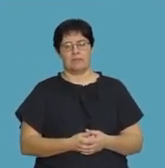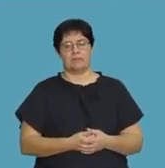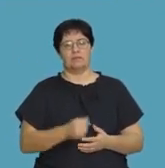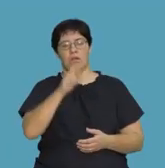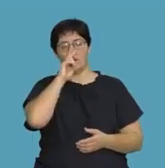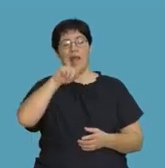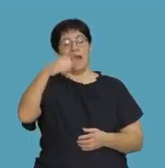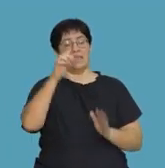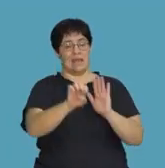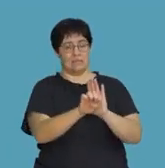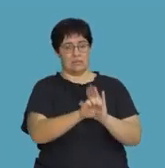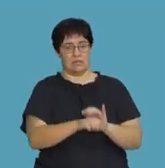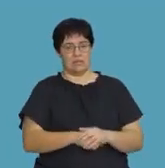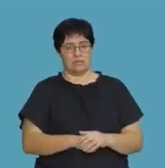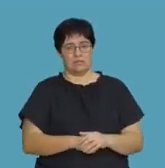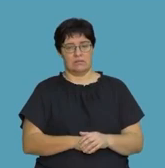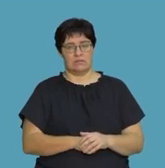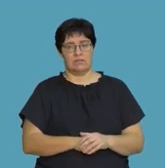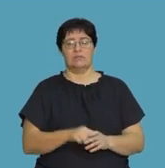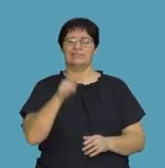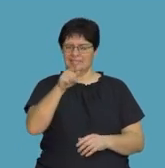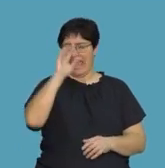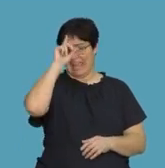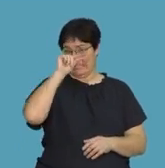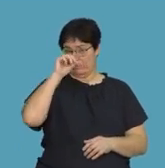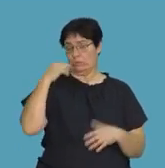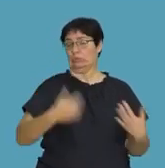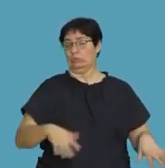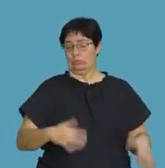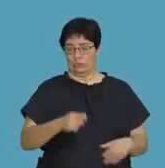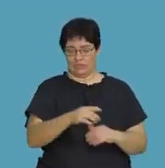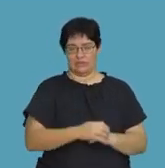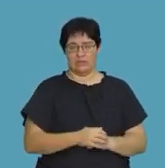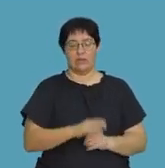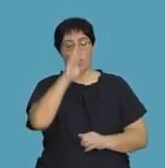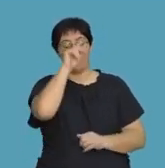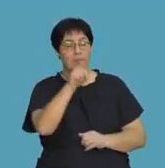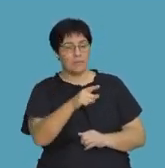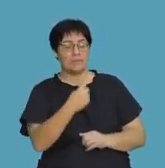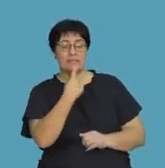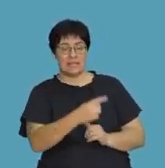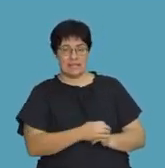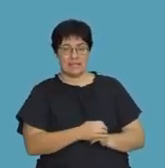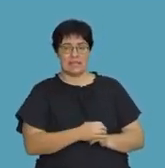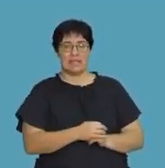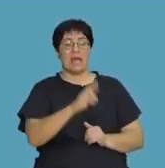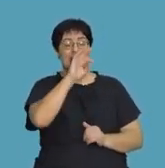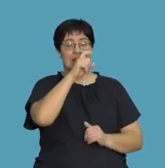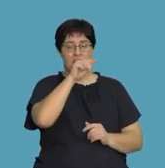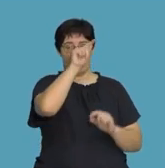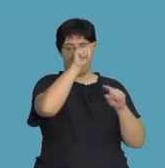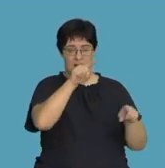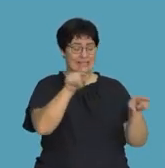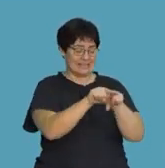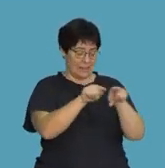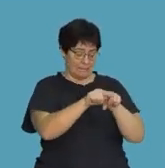look at another example here. So this is an interesting one again. Remember, I said my